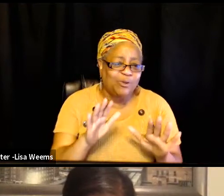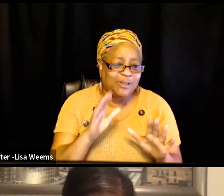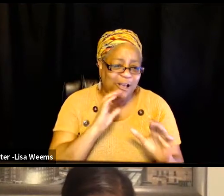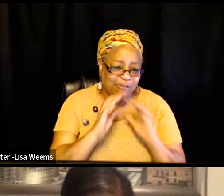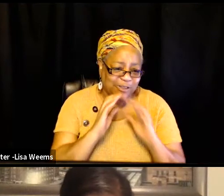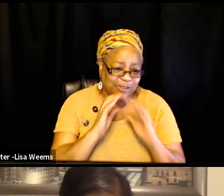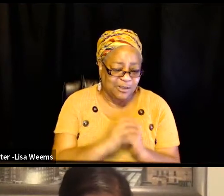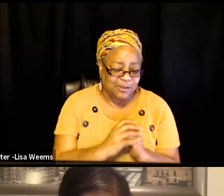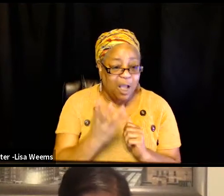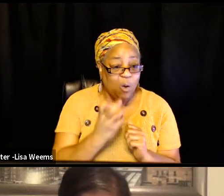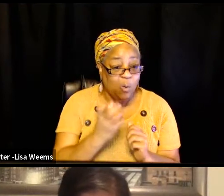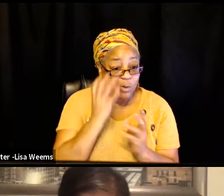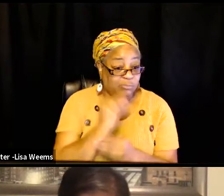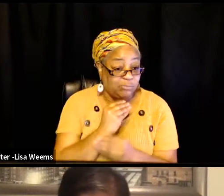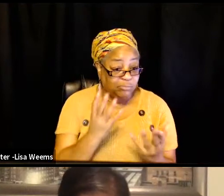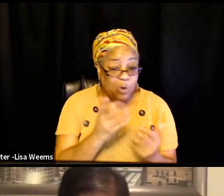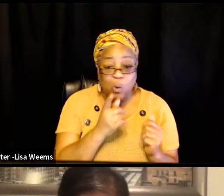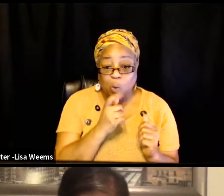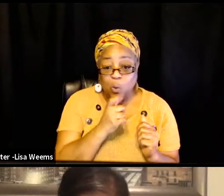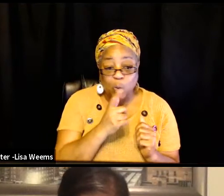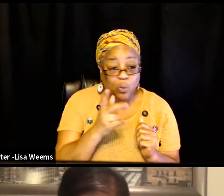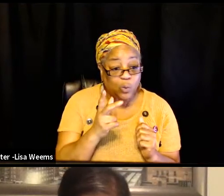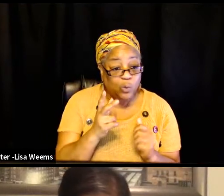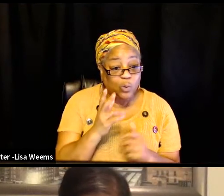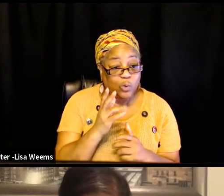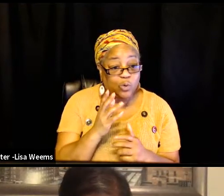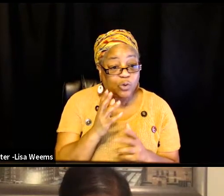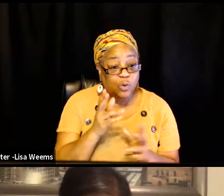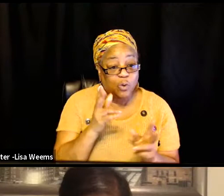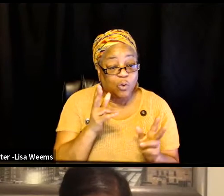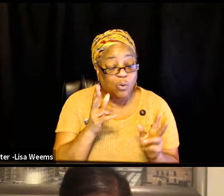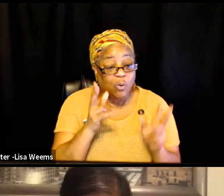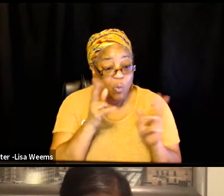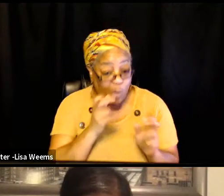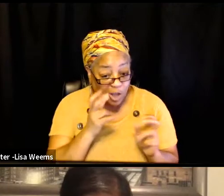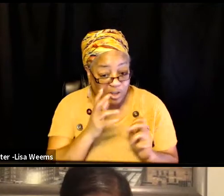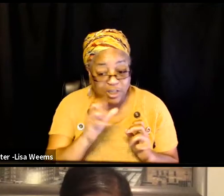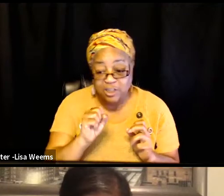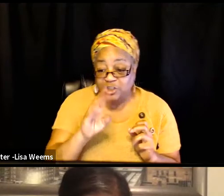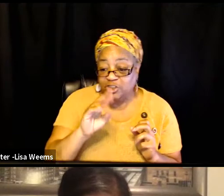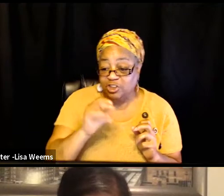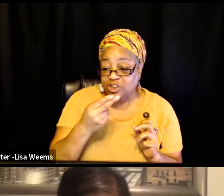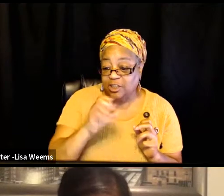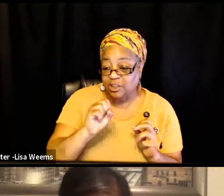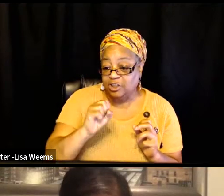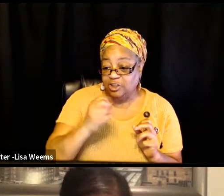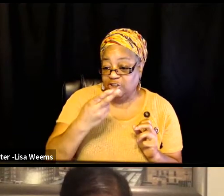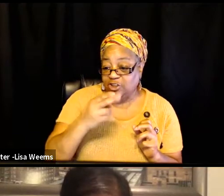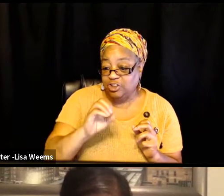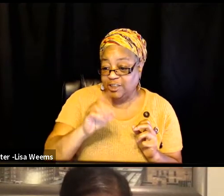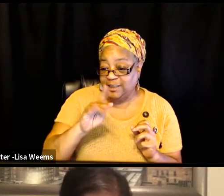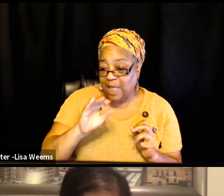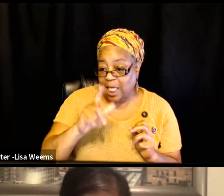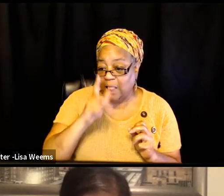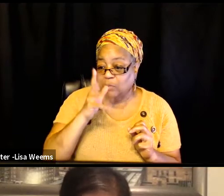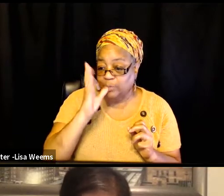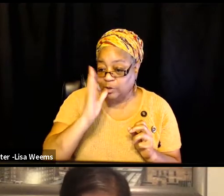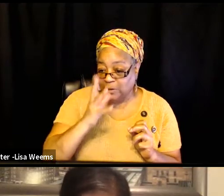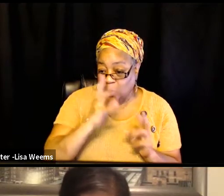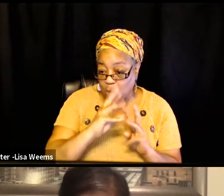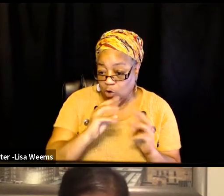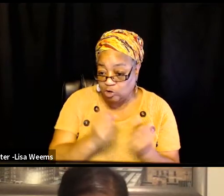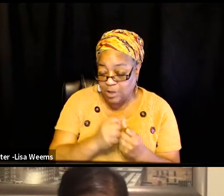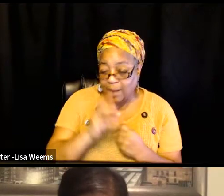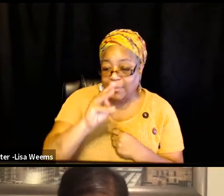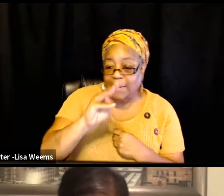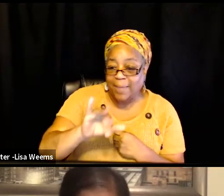I want to let everyone know who's watching that Sheetal is going to be presenting a workshop next month on May 11th, so